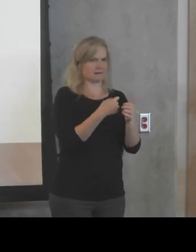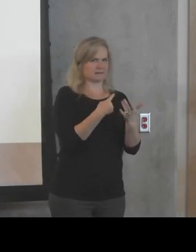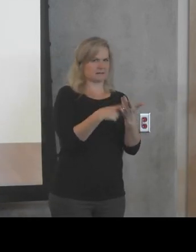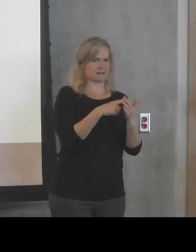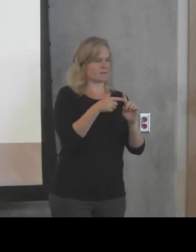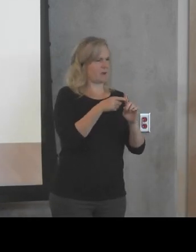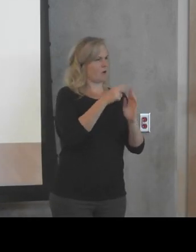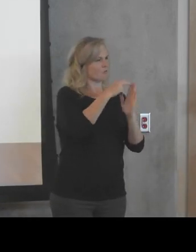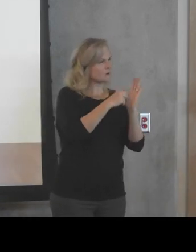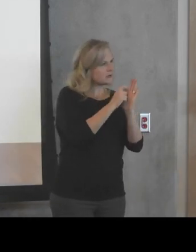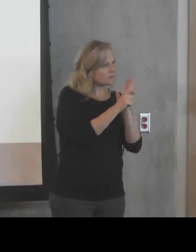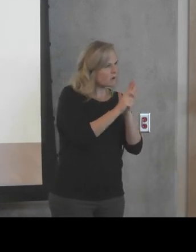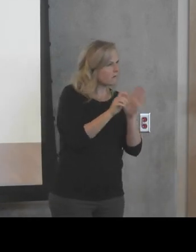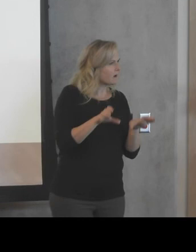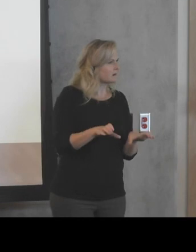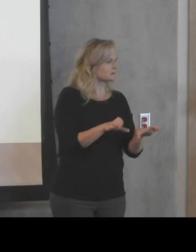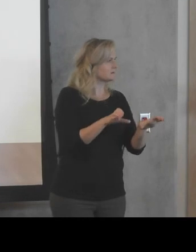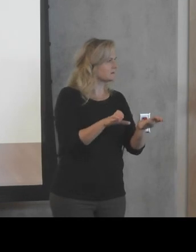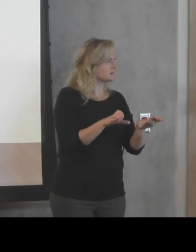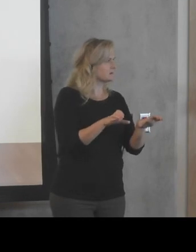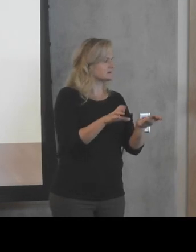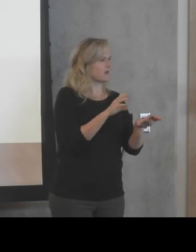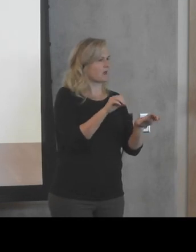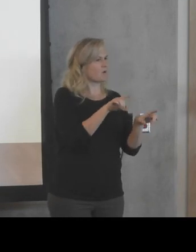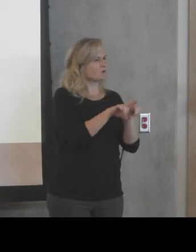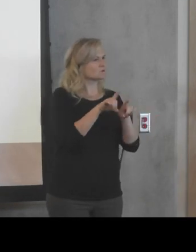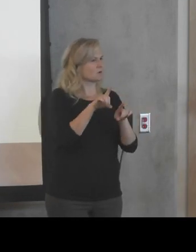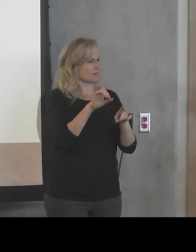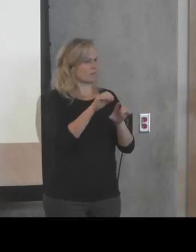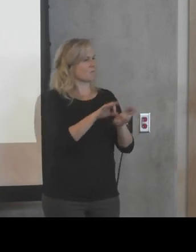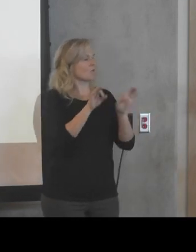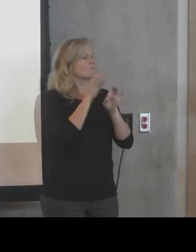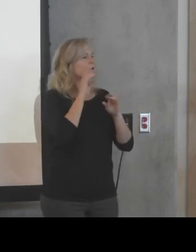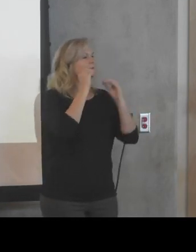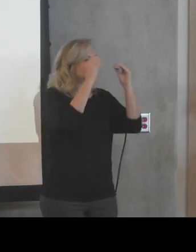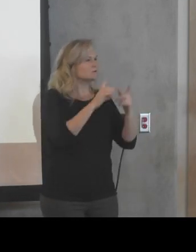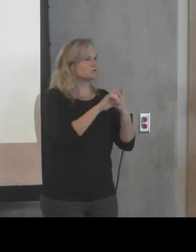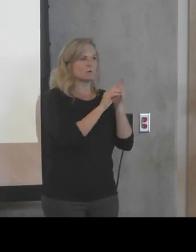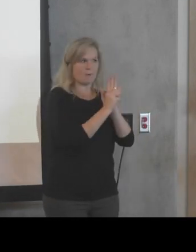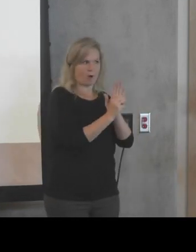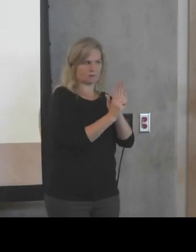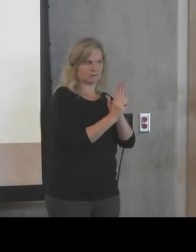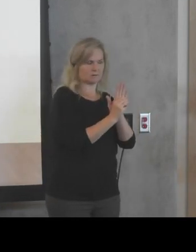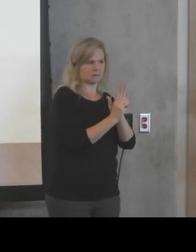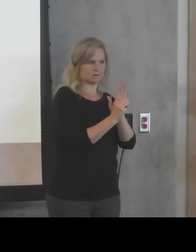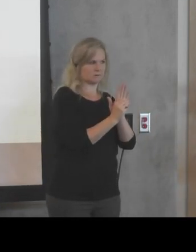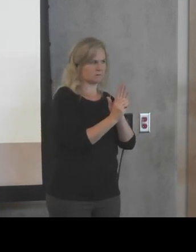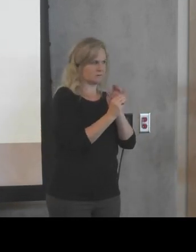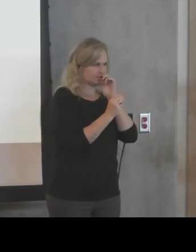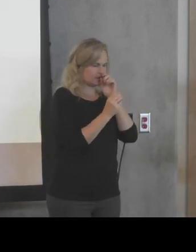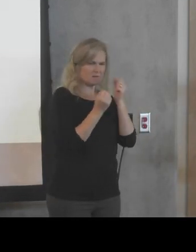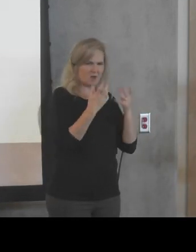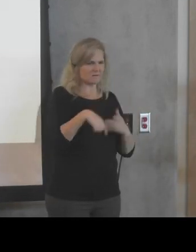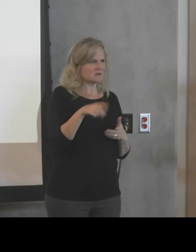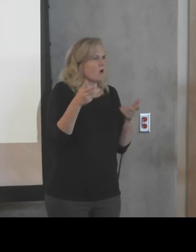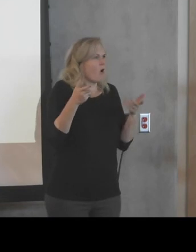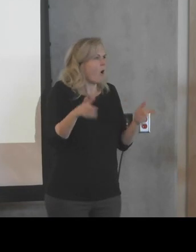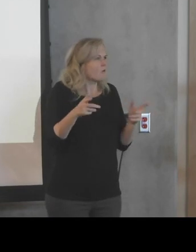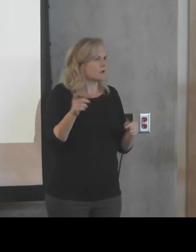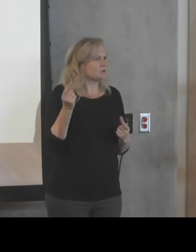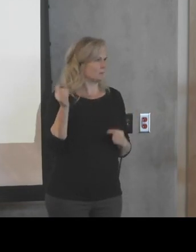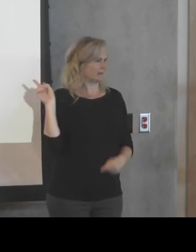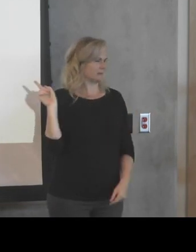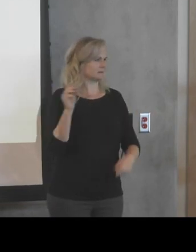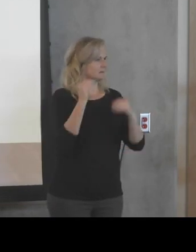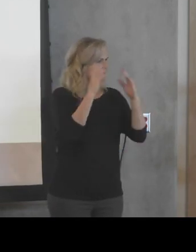reading and writing activities, and the importance of teacher modeling for that vocabulary. I feel like a lot of us are already doing this teacher